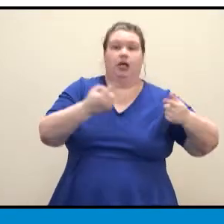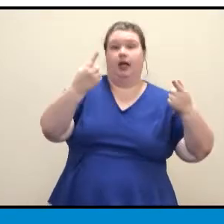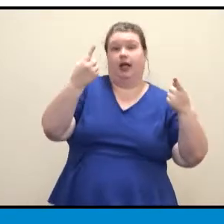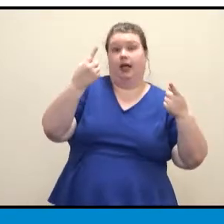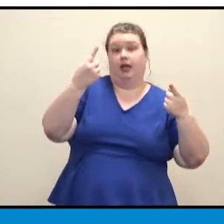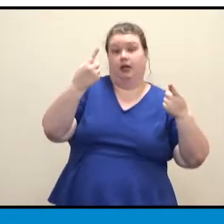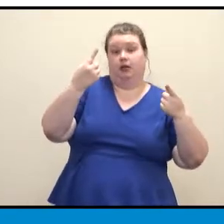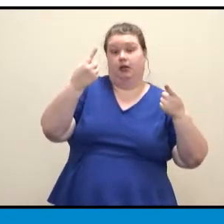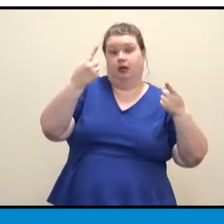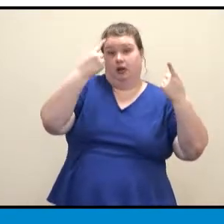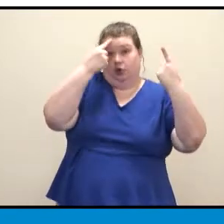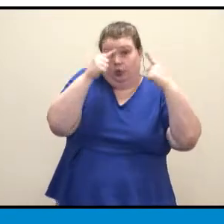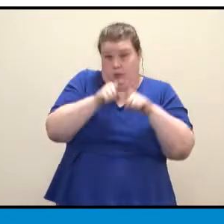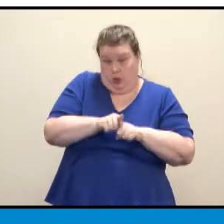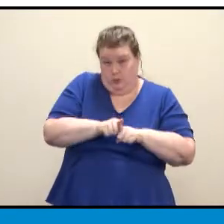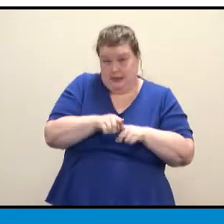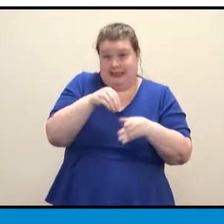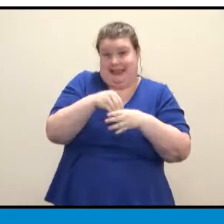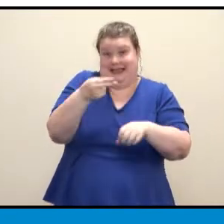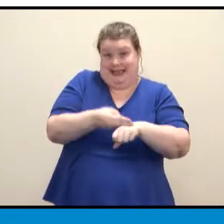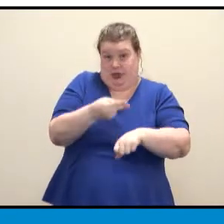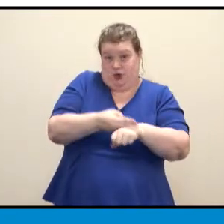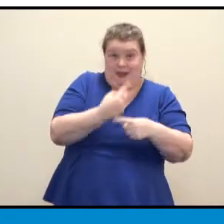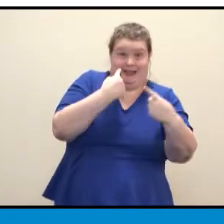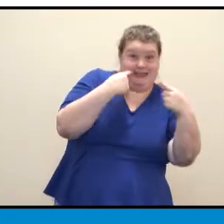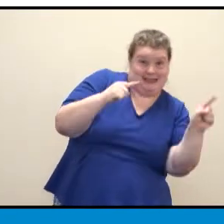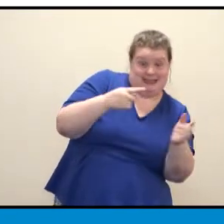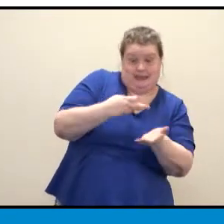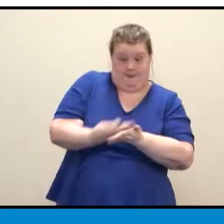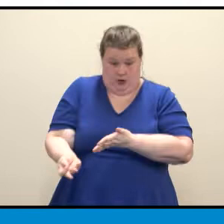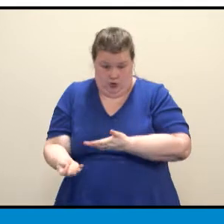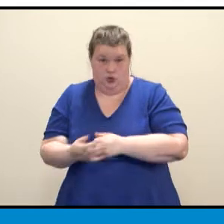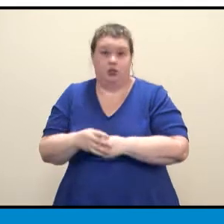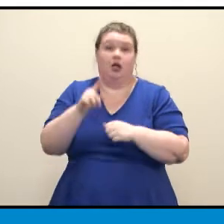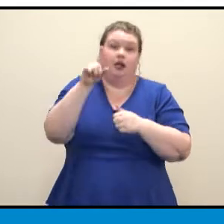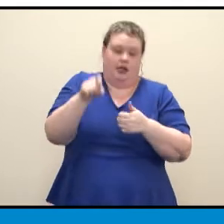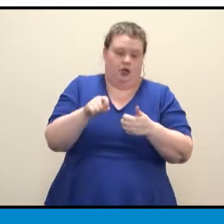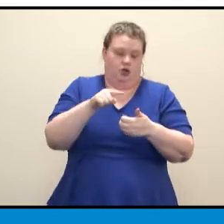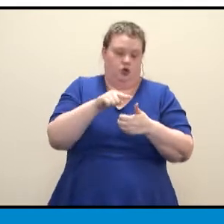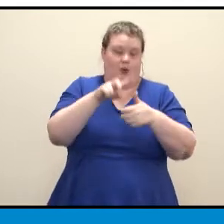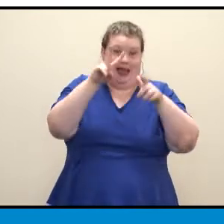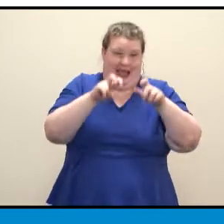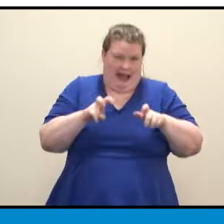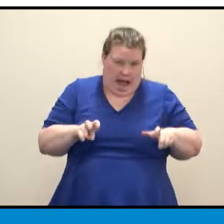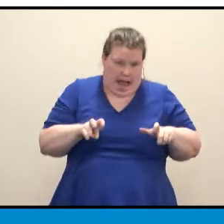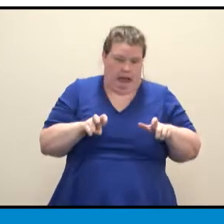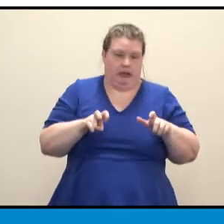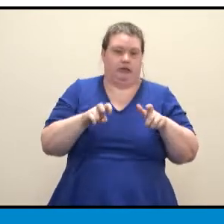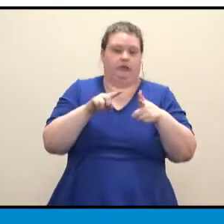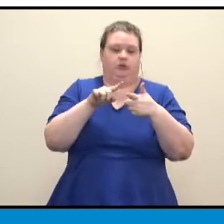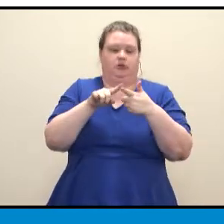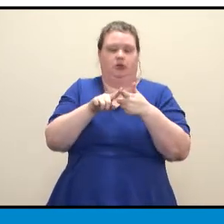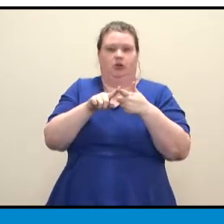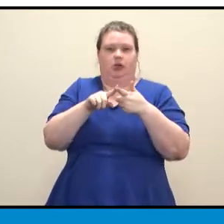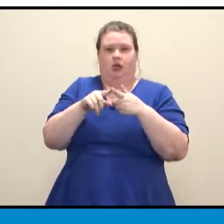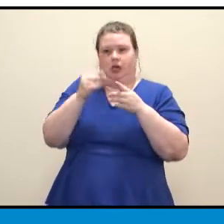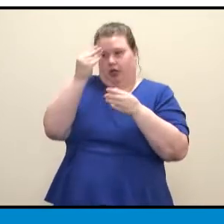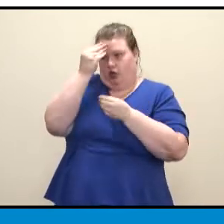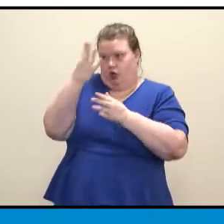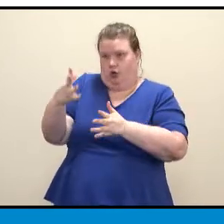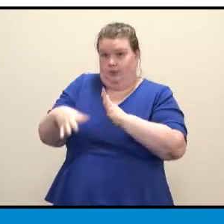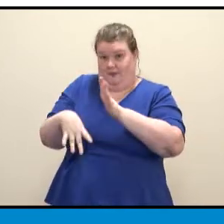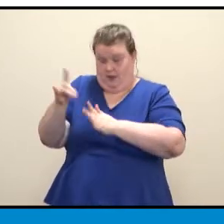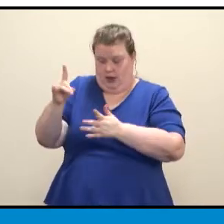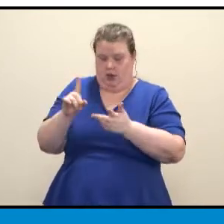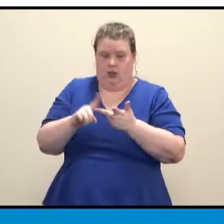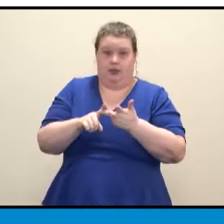Consequences. Students conduct research using primary and secondary sources, analyze and interpret findings, and create and present original research papers,